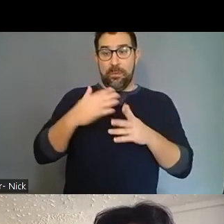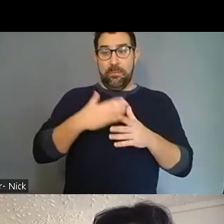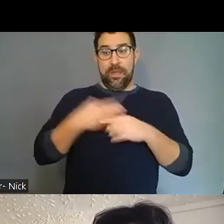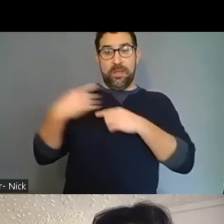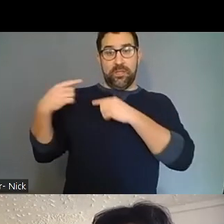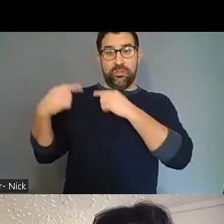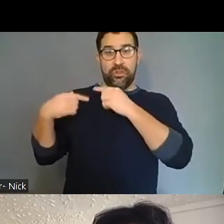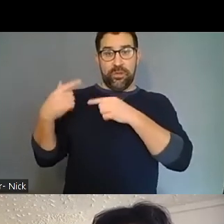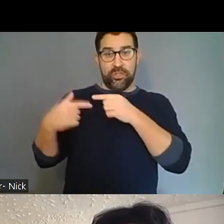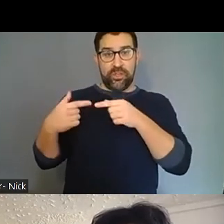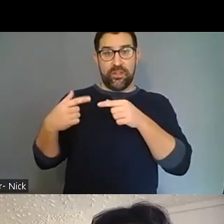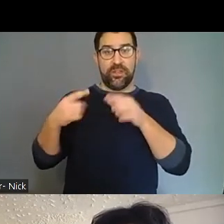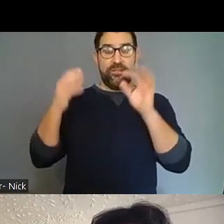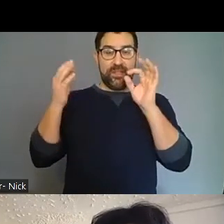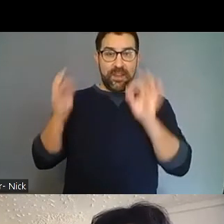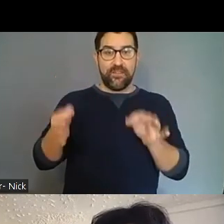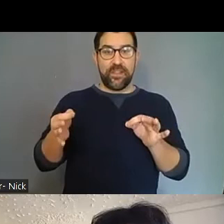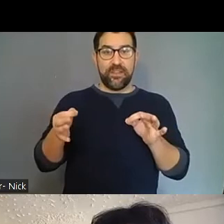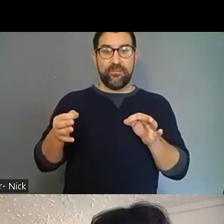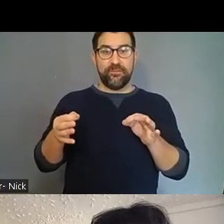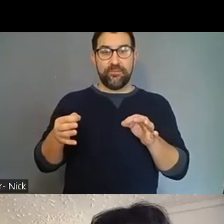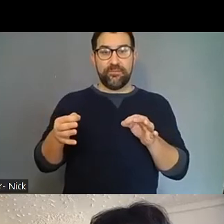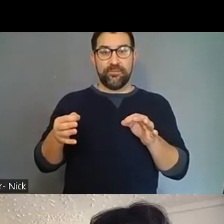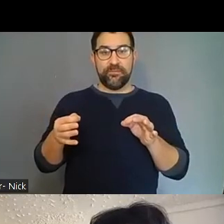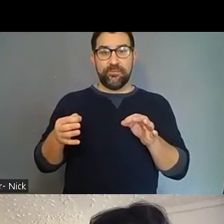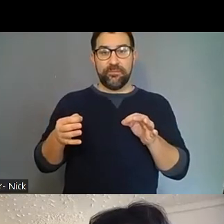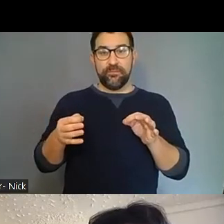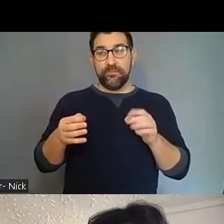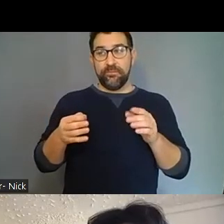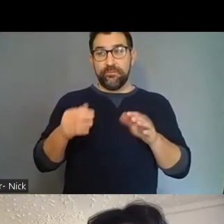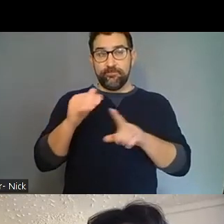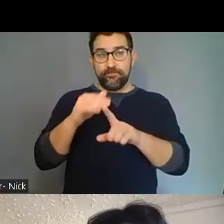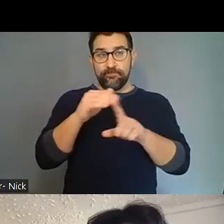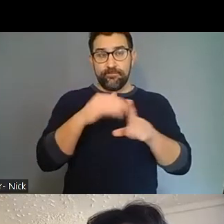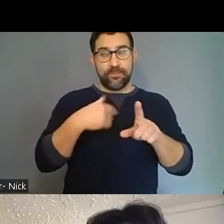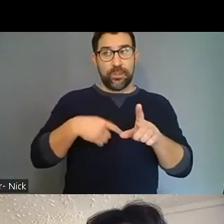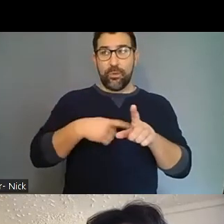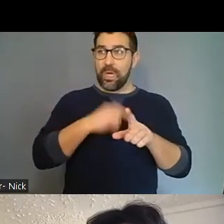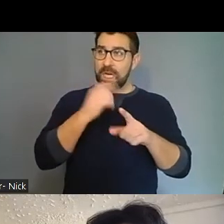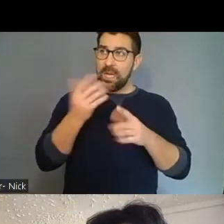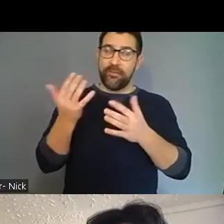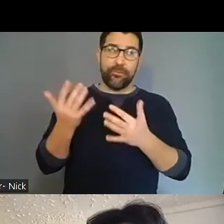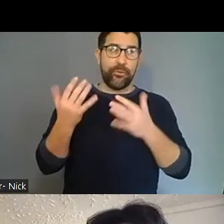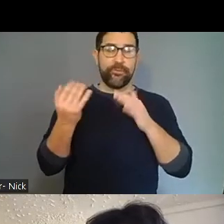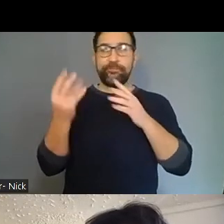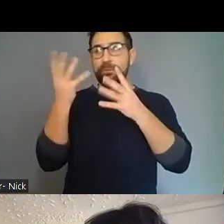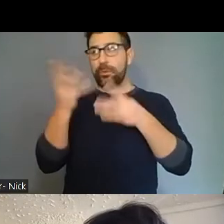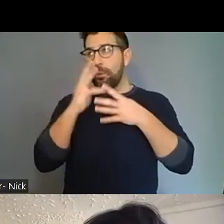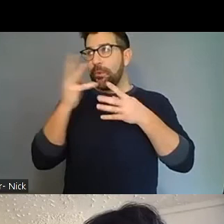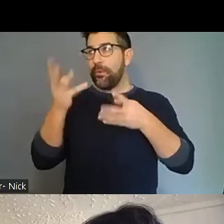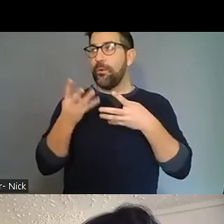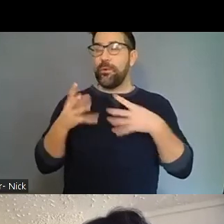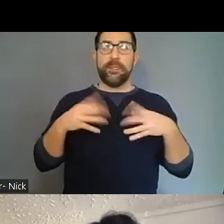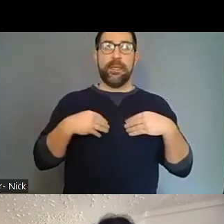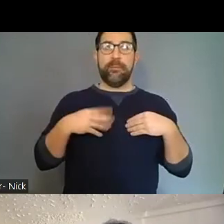generation, have definitely brought attention to is that we are no longer going to be sitting in these conditions and that we are